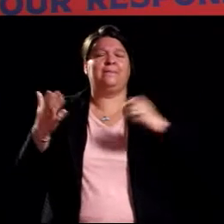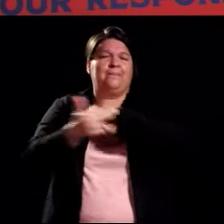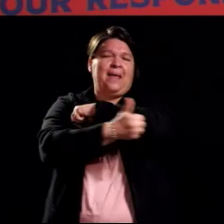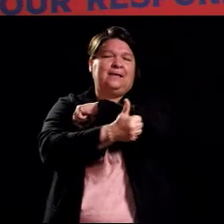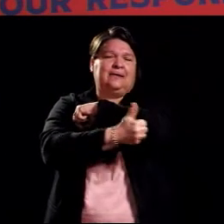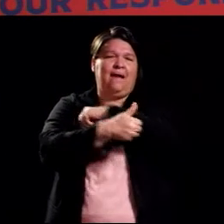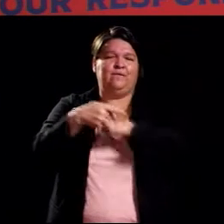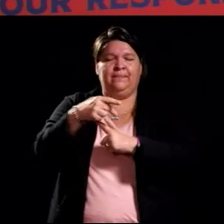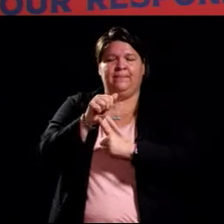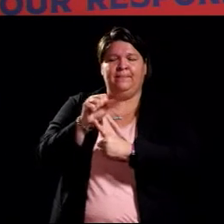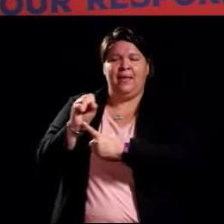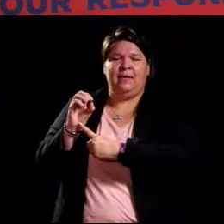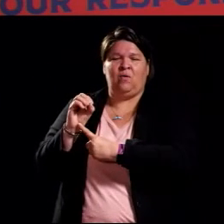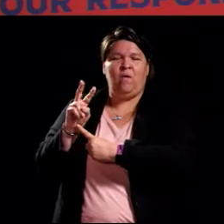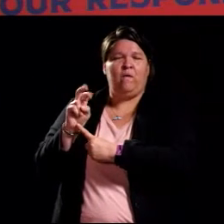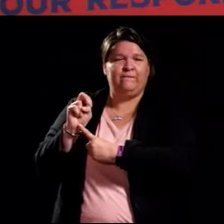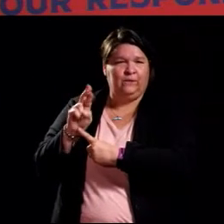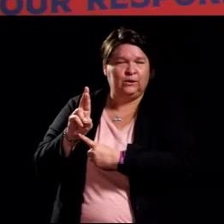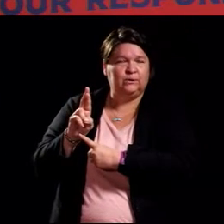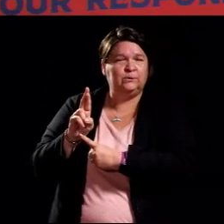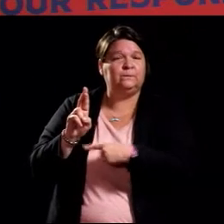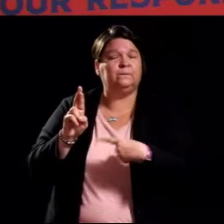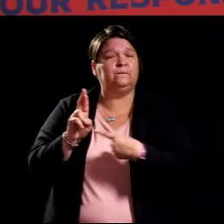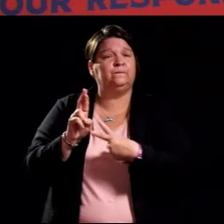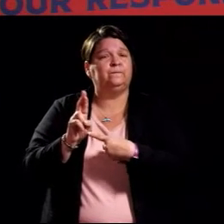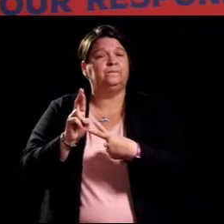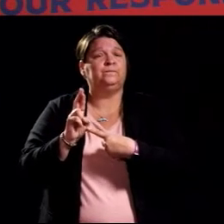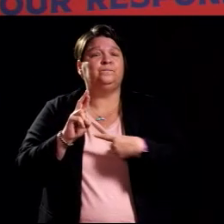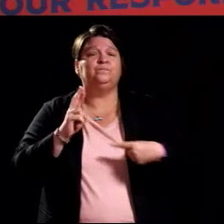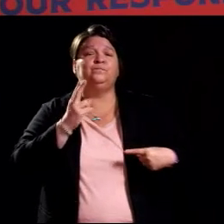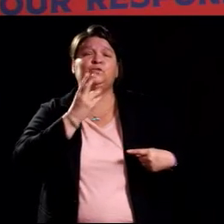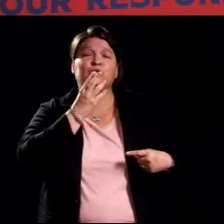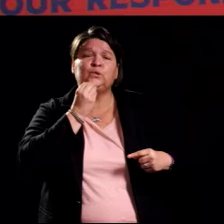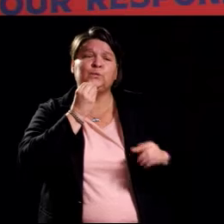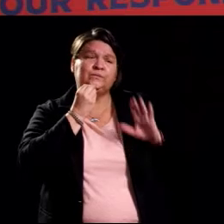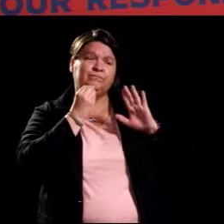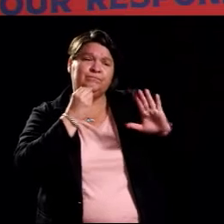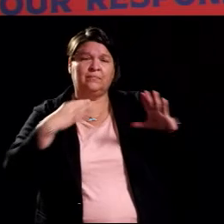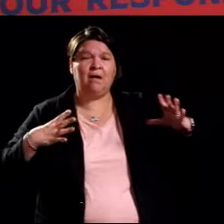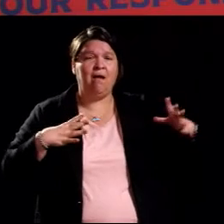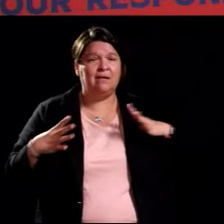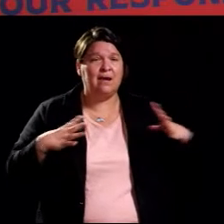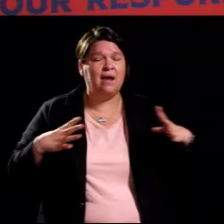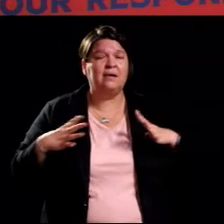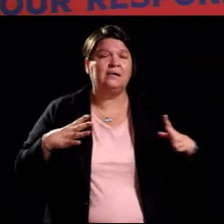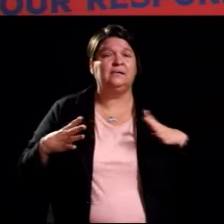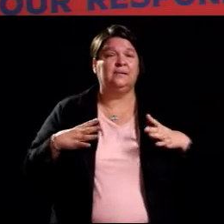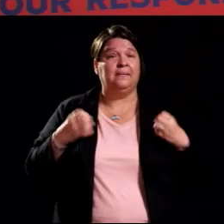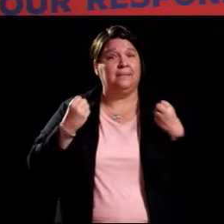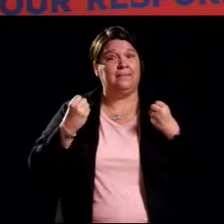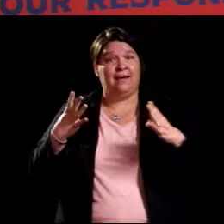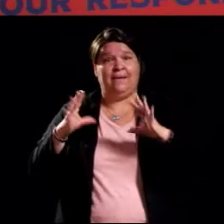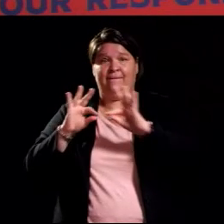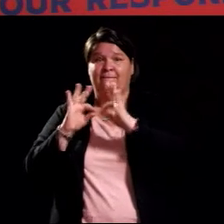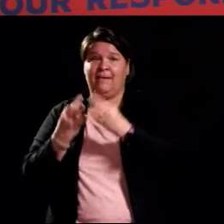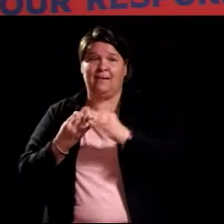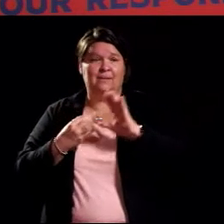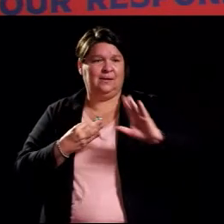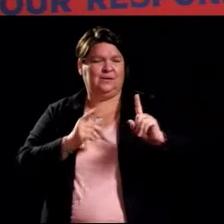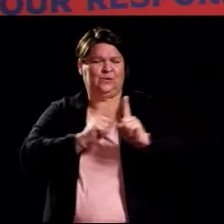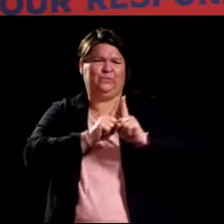But I know this is going to be a very difficult Easter for many people because they're apart from their families, and no better time